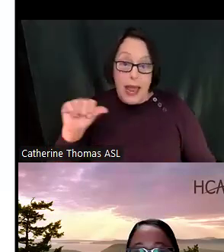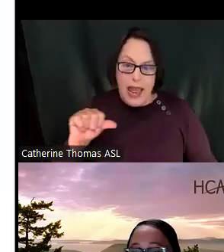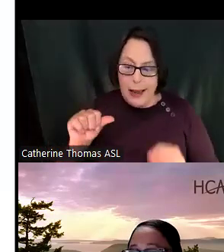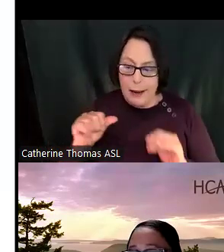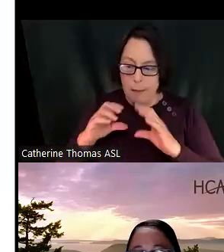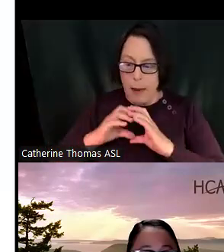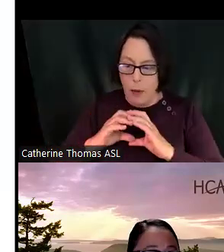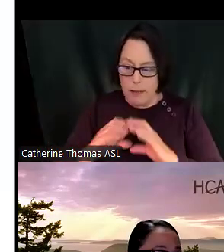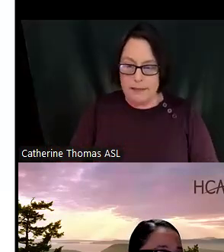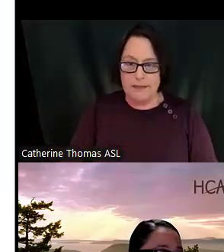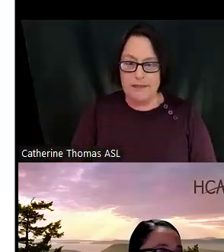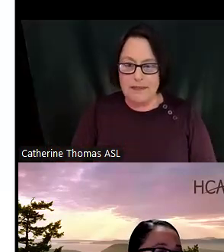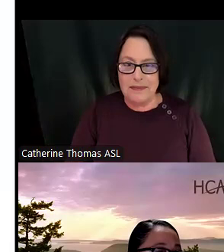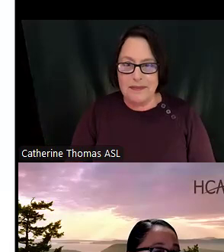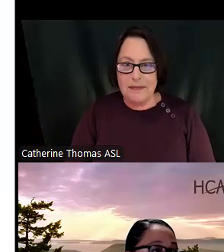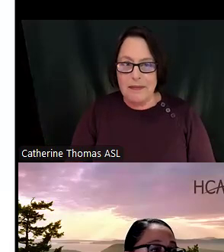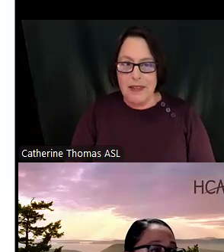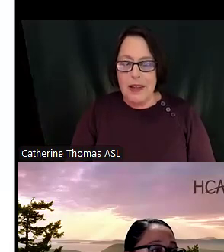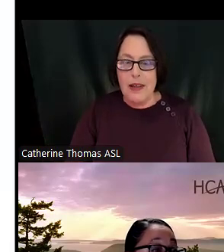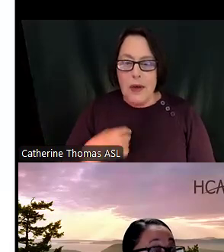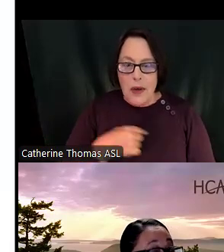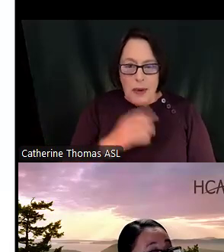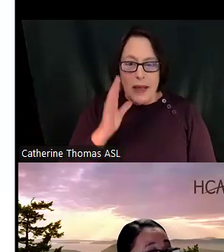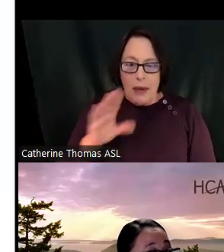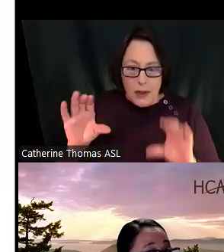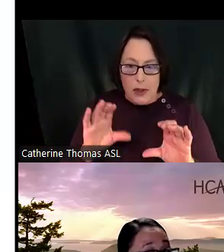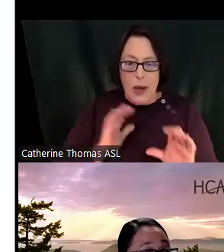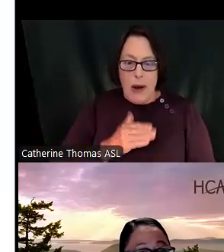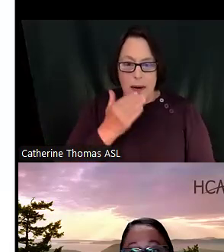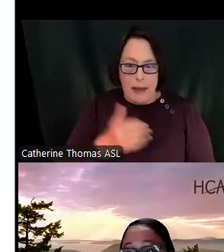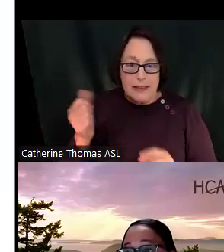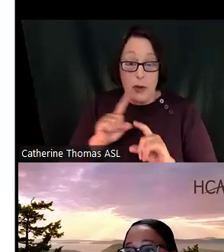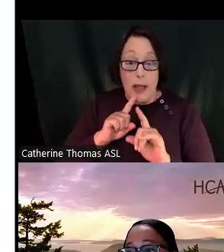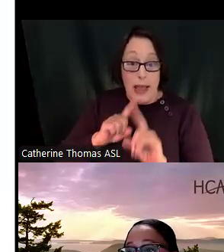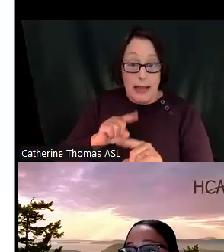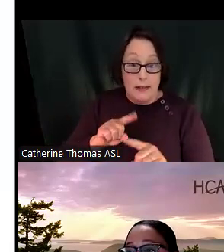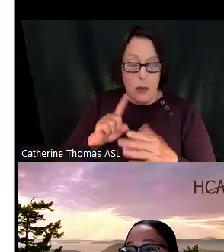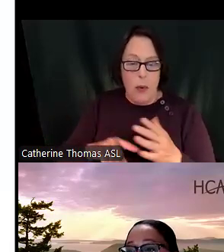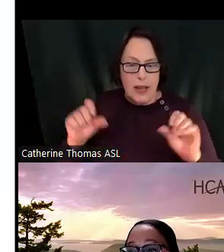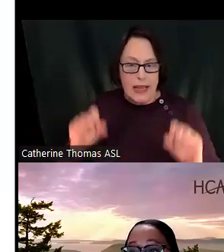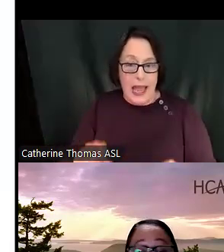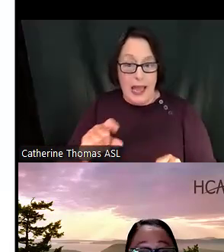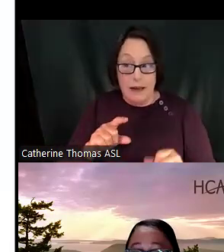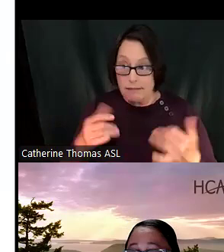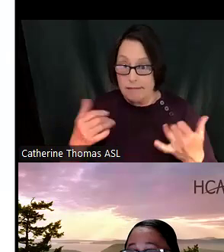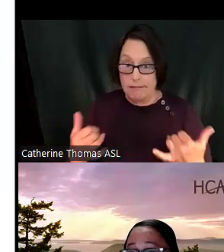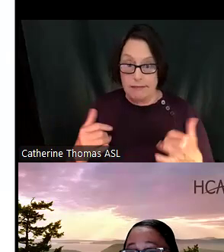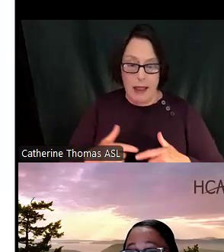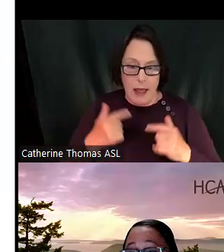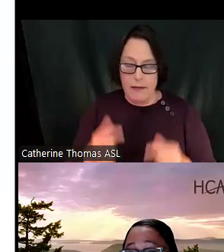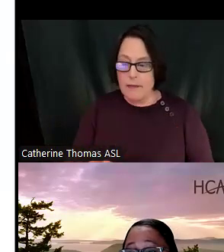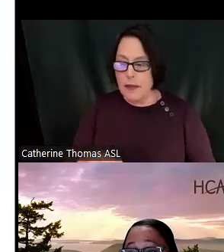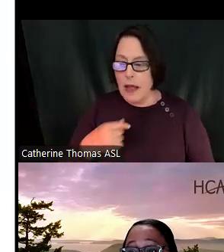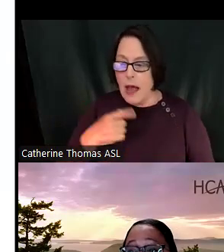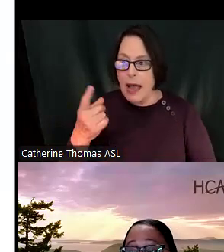bubble there, and we will do our best to answer the questions we can in real time. I did receive one